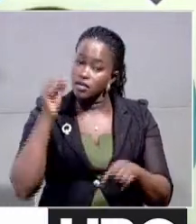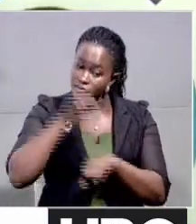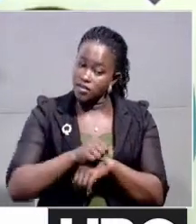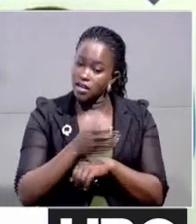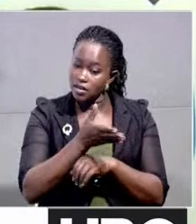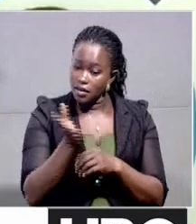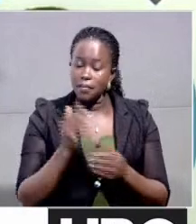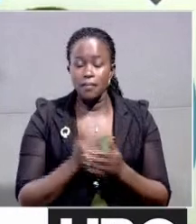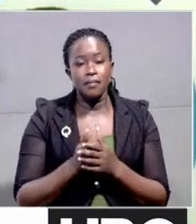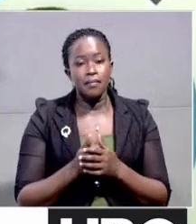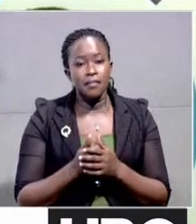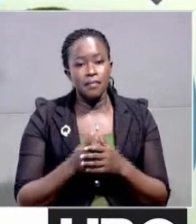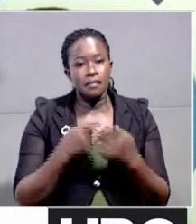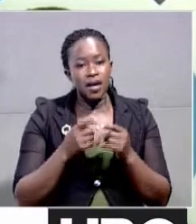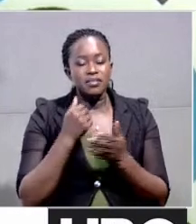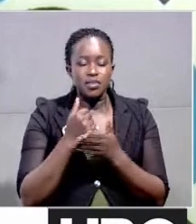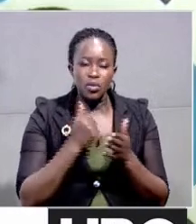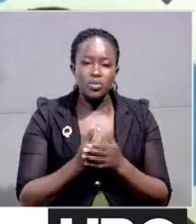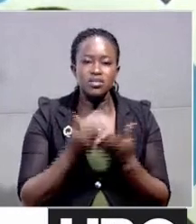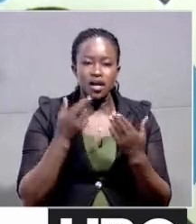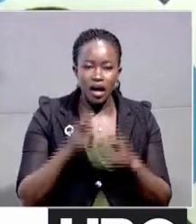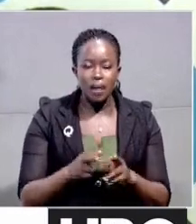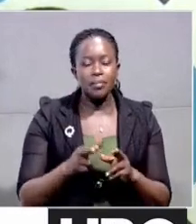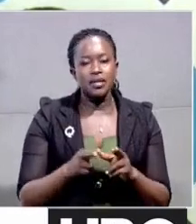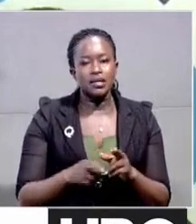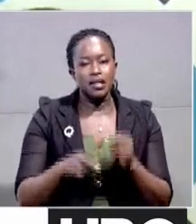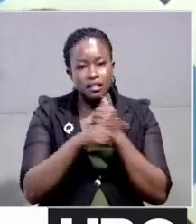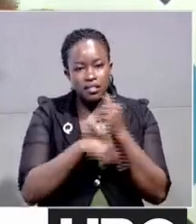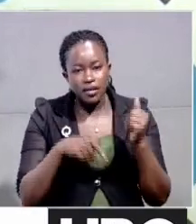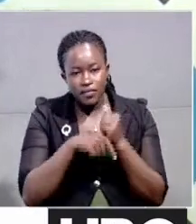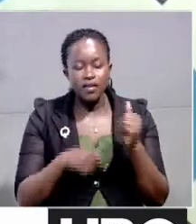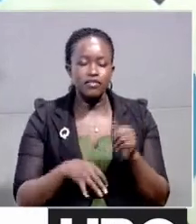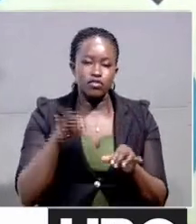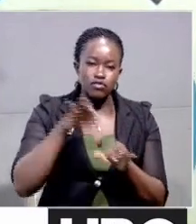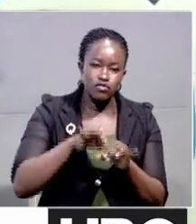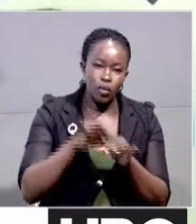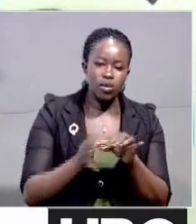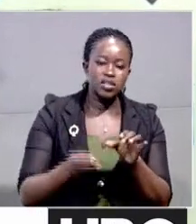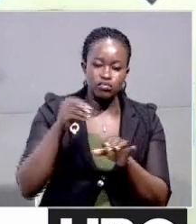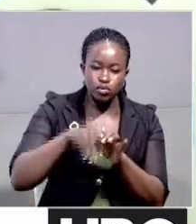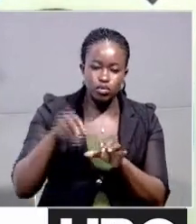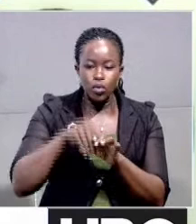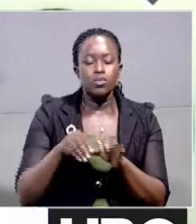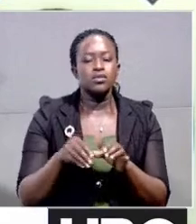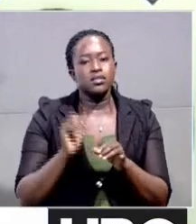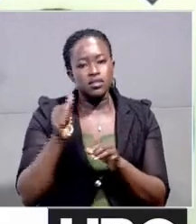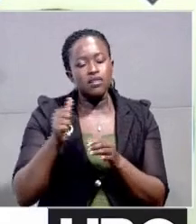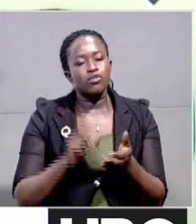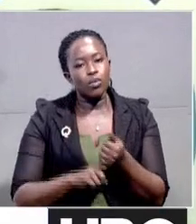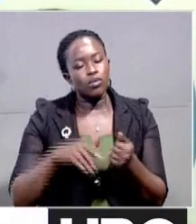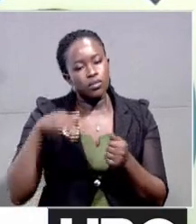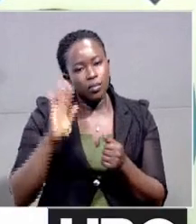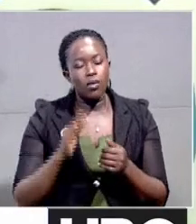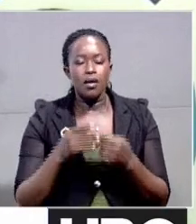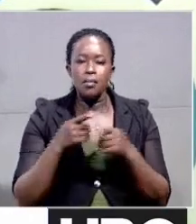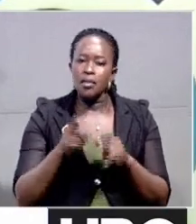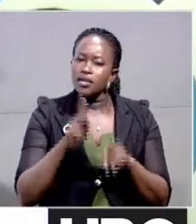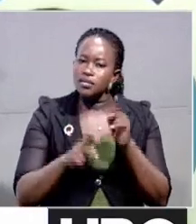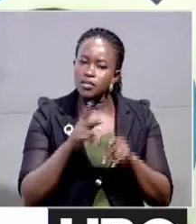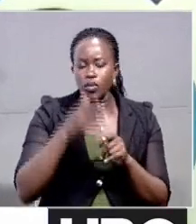But because there was a lot of bout staffing, they were able to have that mark. But those who know the terrain of